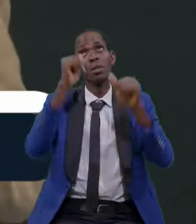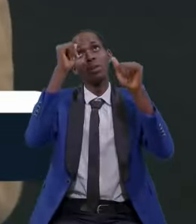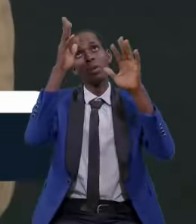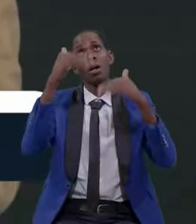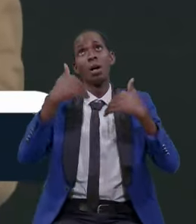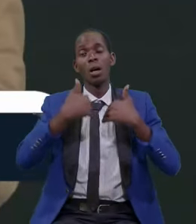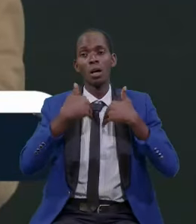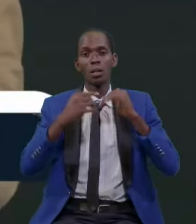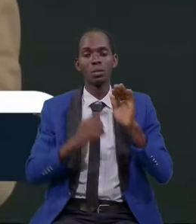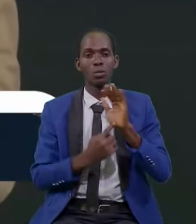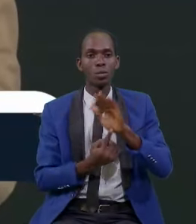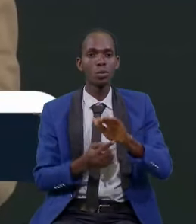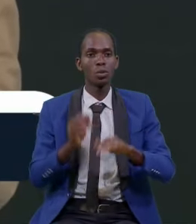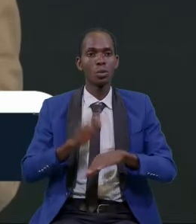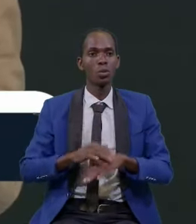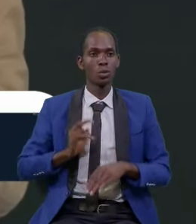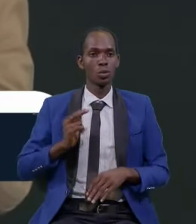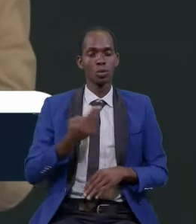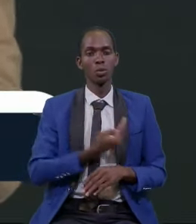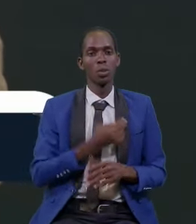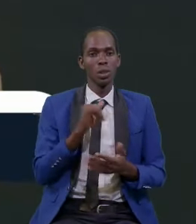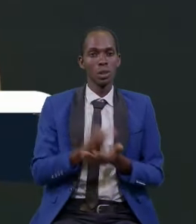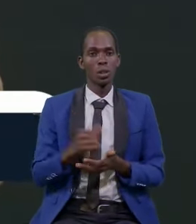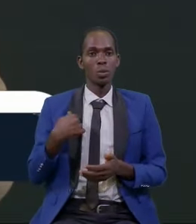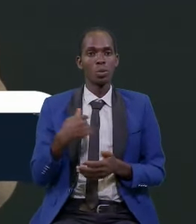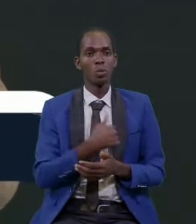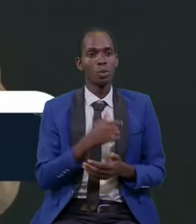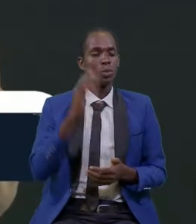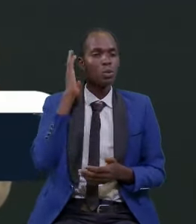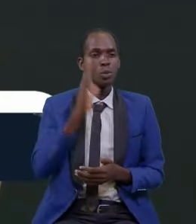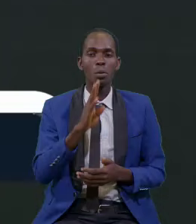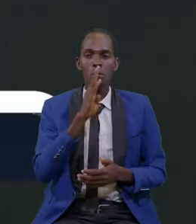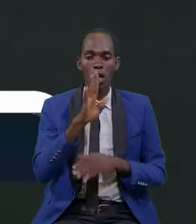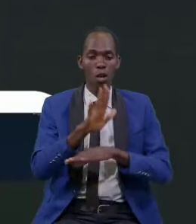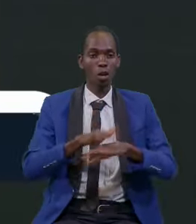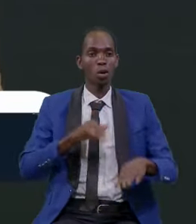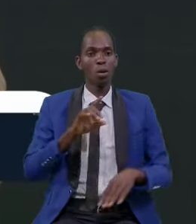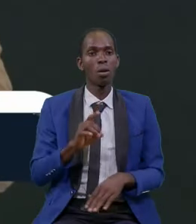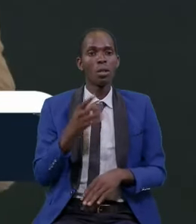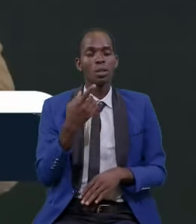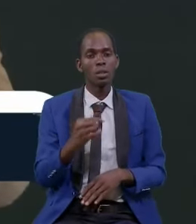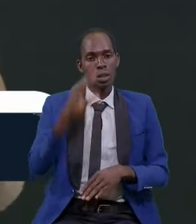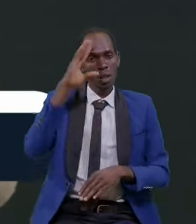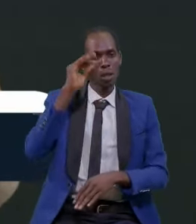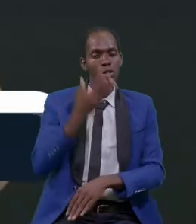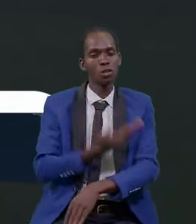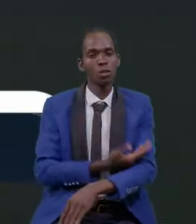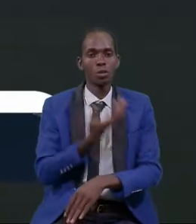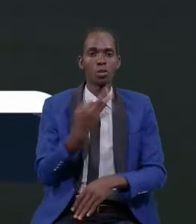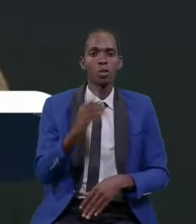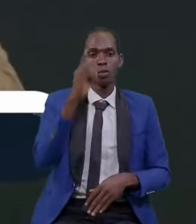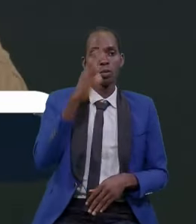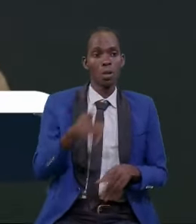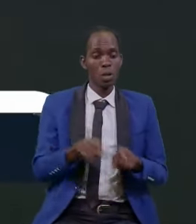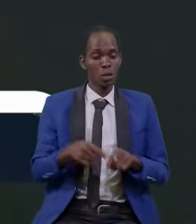upon us that we should be called, look at this, the sons of God. While we're yet alive, not after we